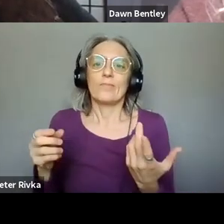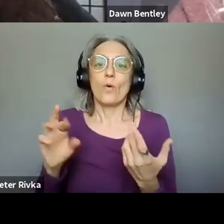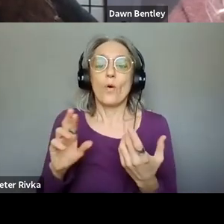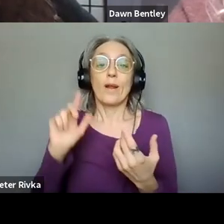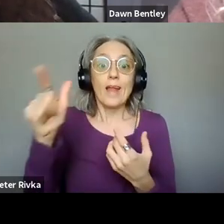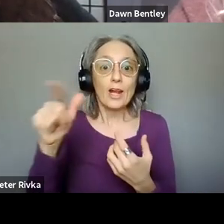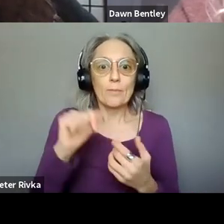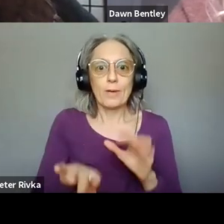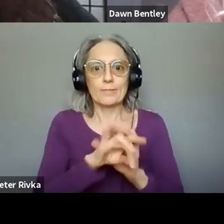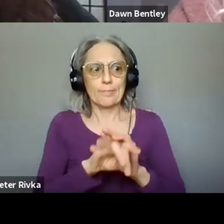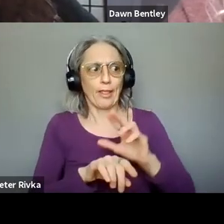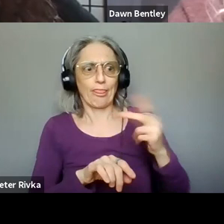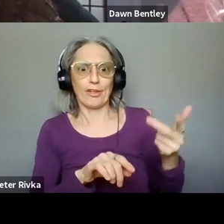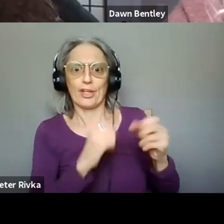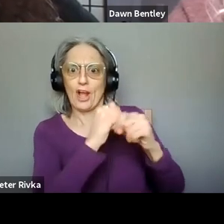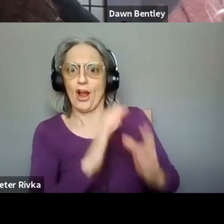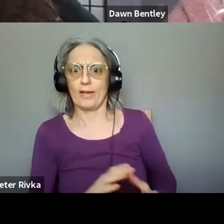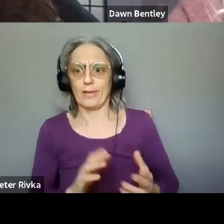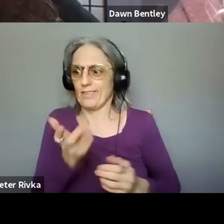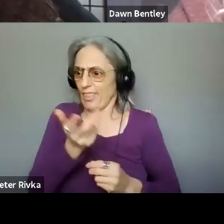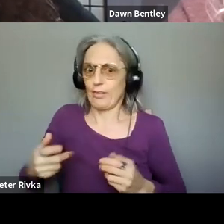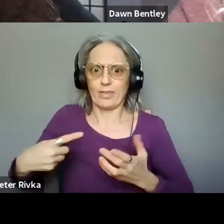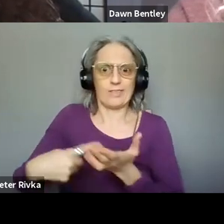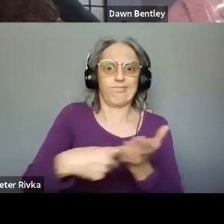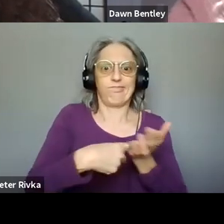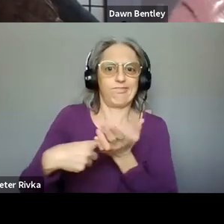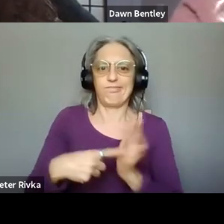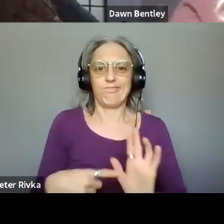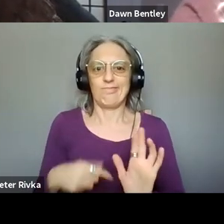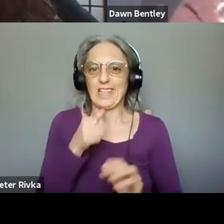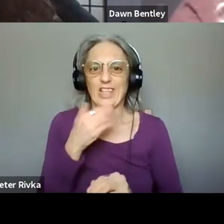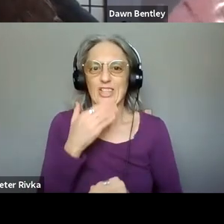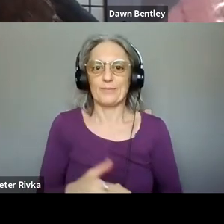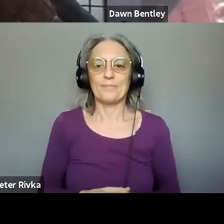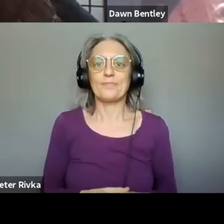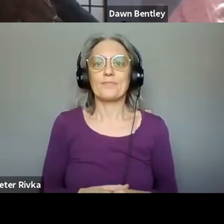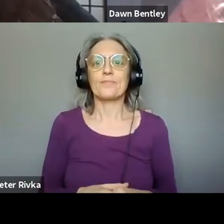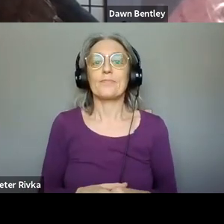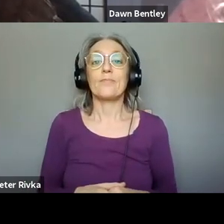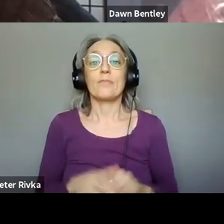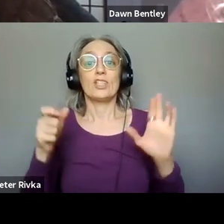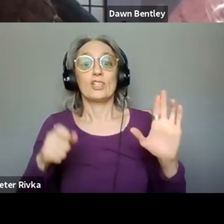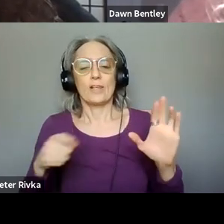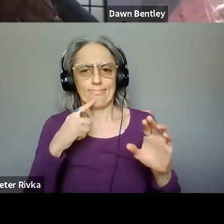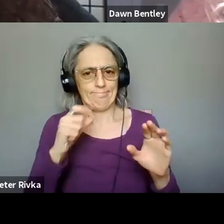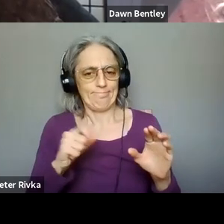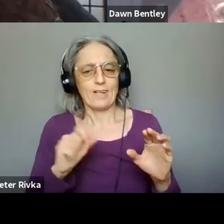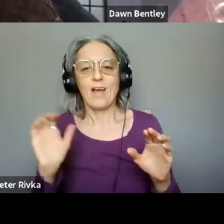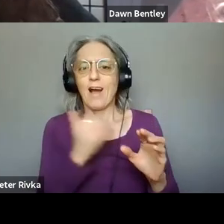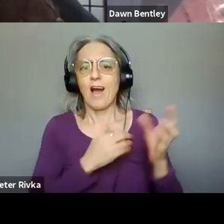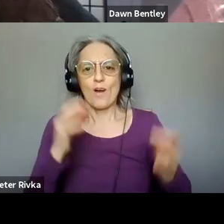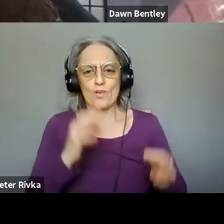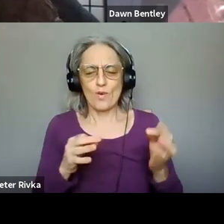road. Okay. And our court has done that on a number of occasions when we've had